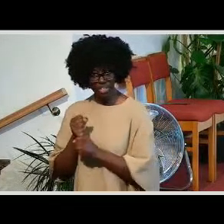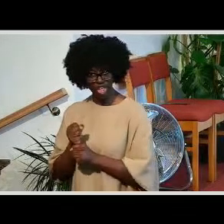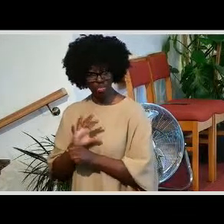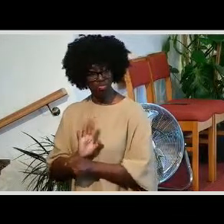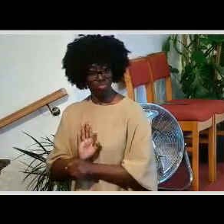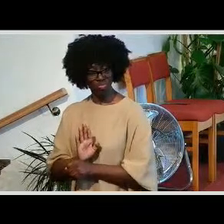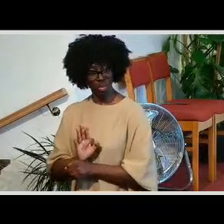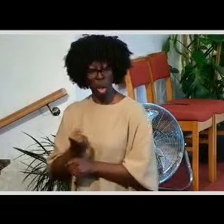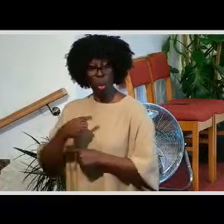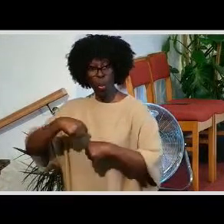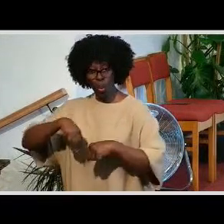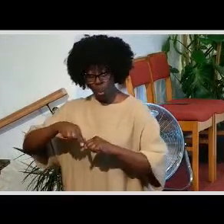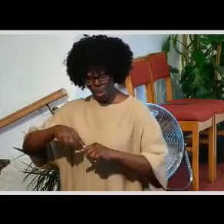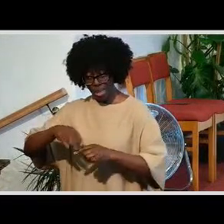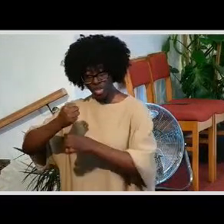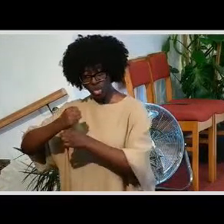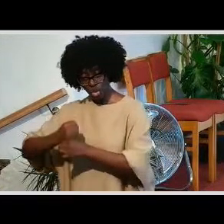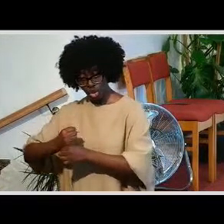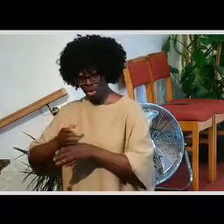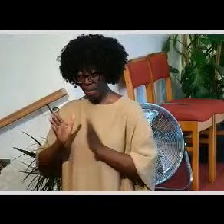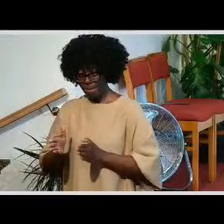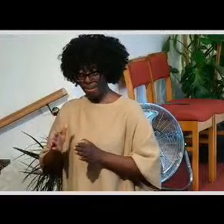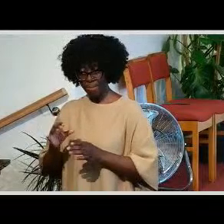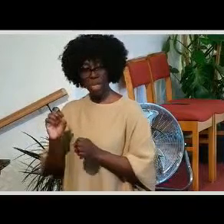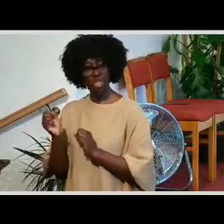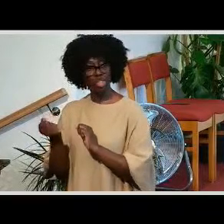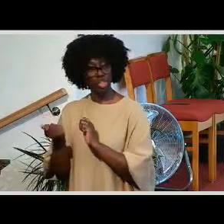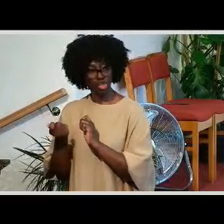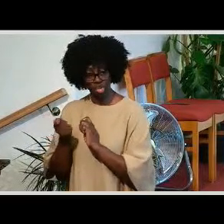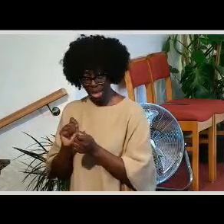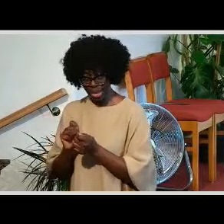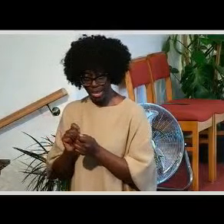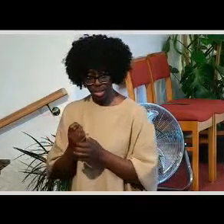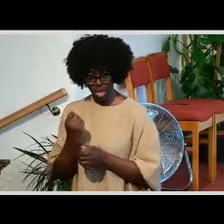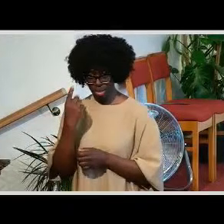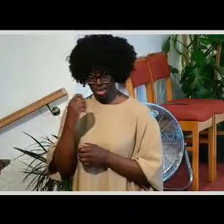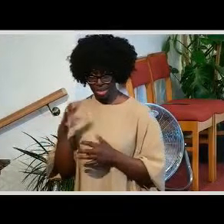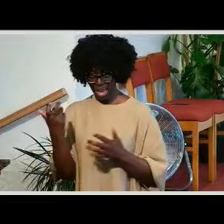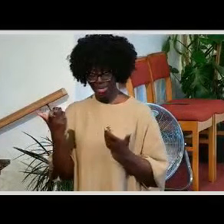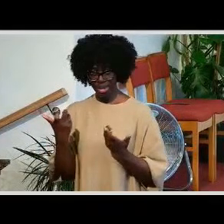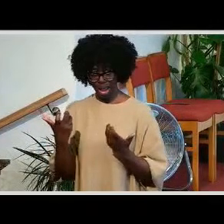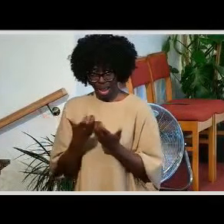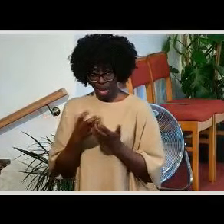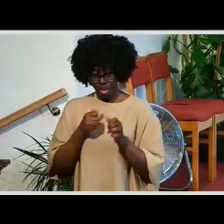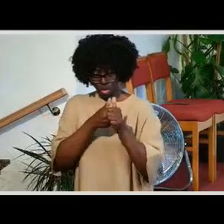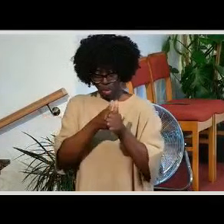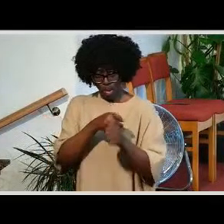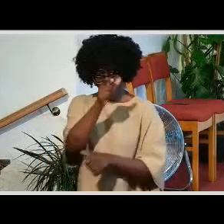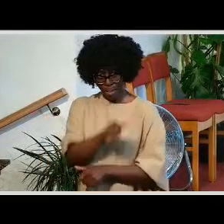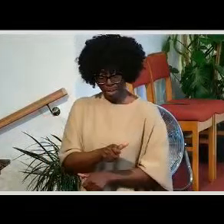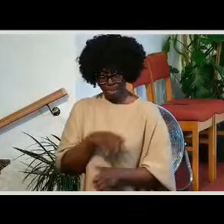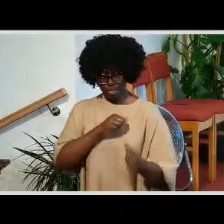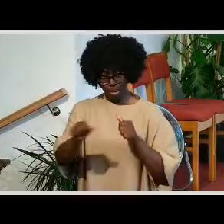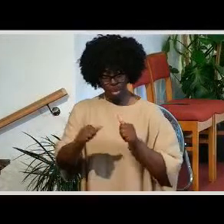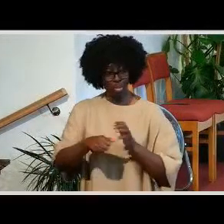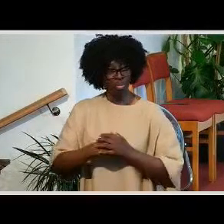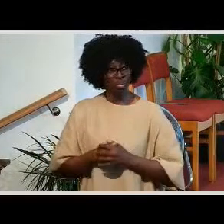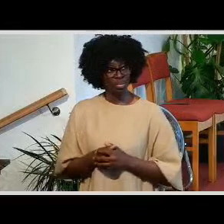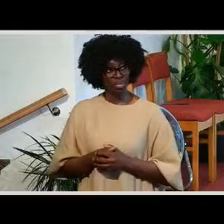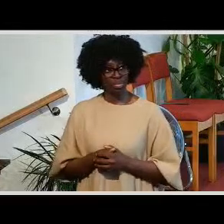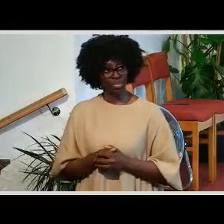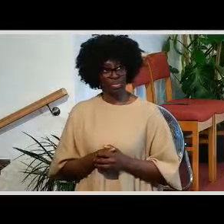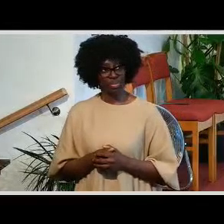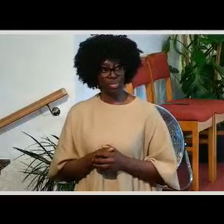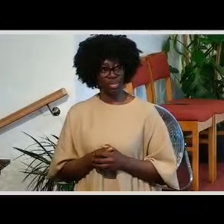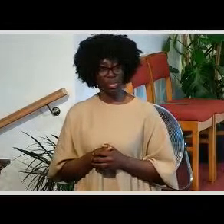The other thing is, as I mentioned before, they recognize patterns, they're into patterns. So again, learn about